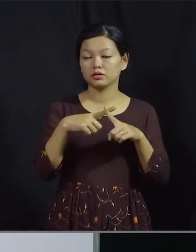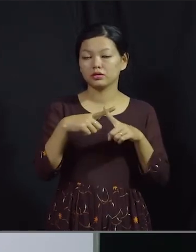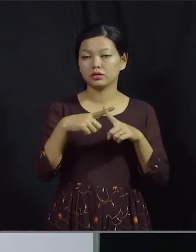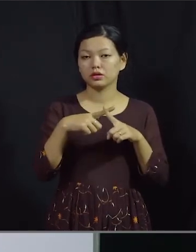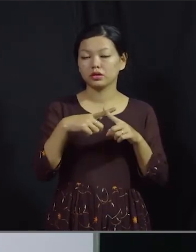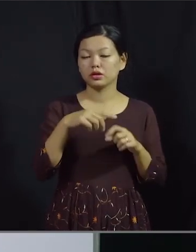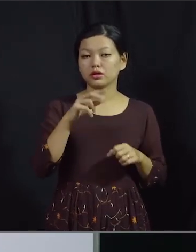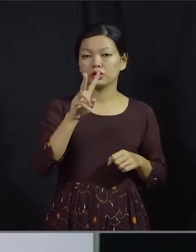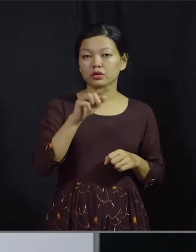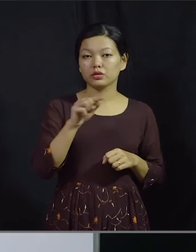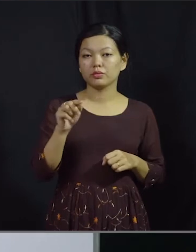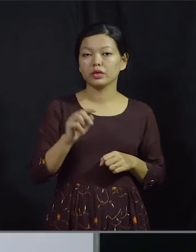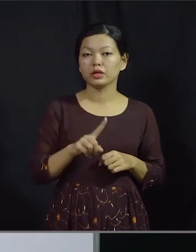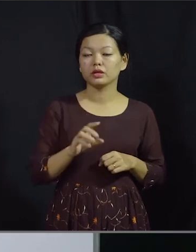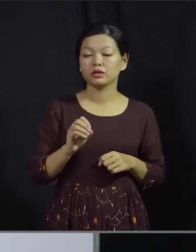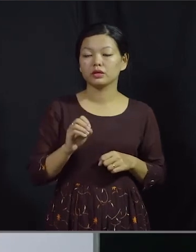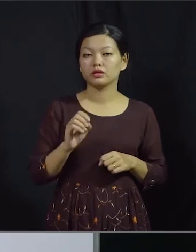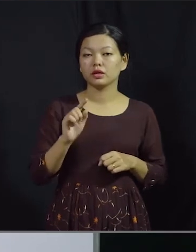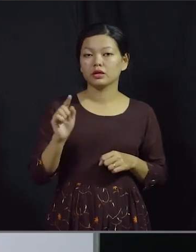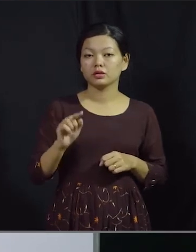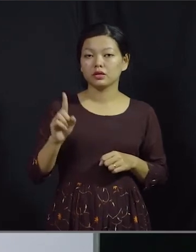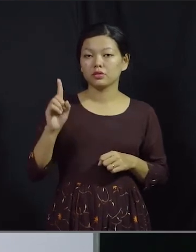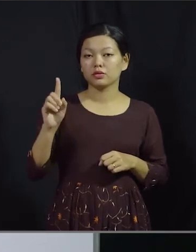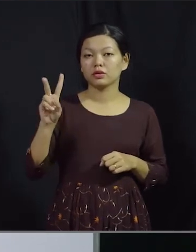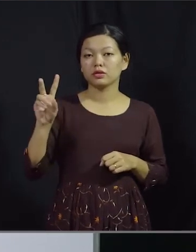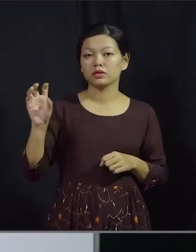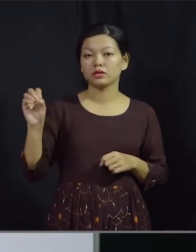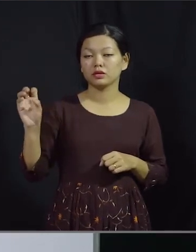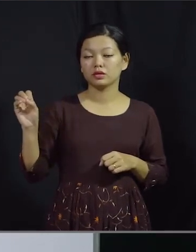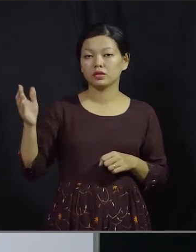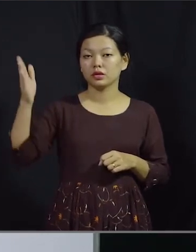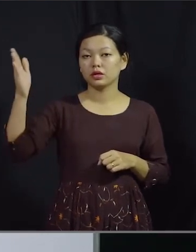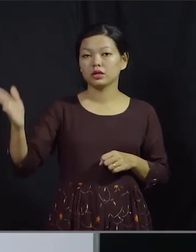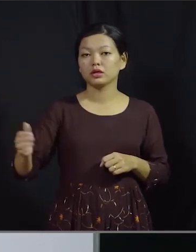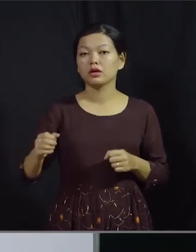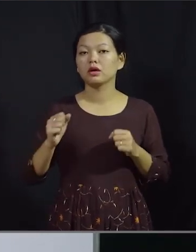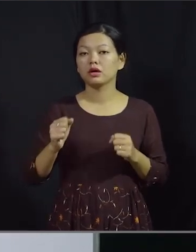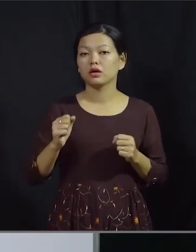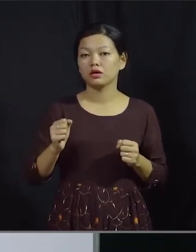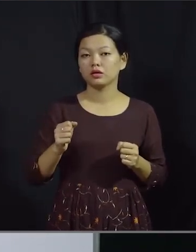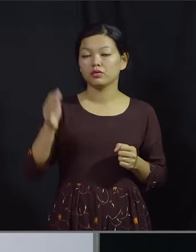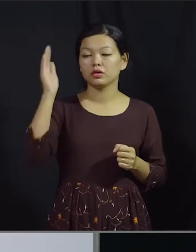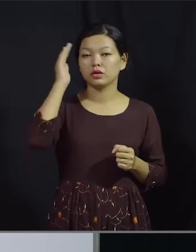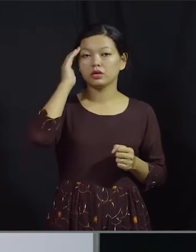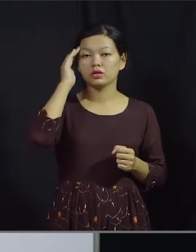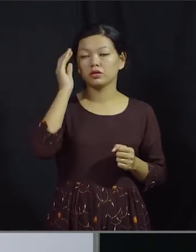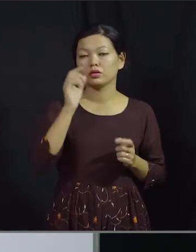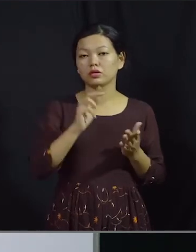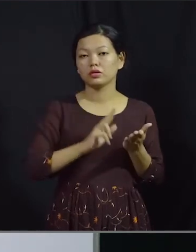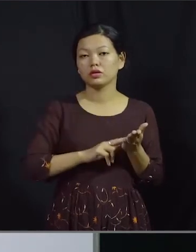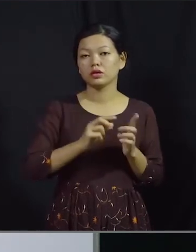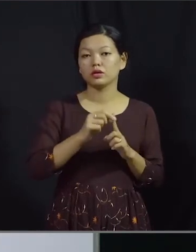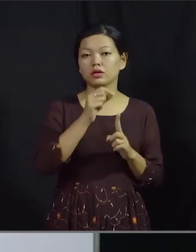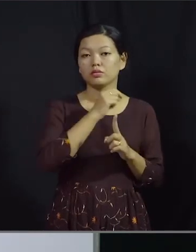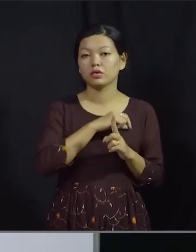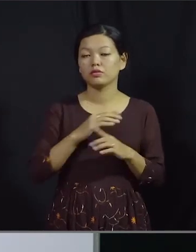into 2 by 10. You will get 1,200. So this is how the net profit of the firm